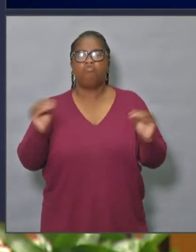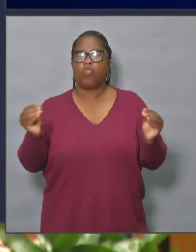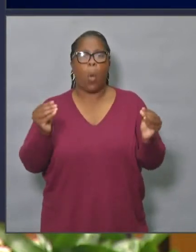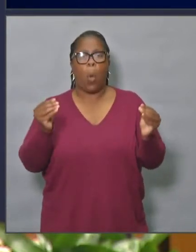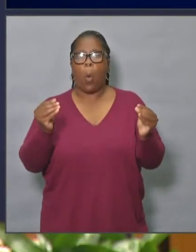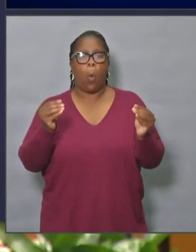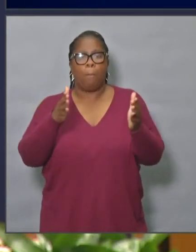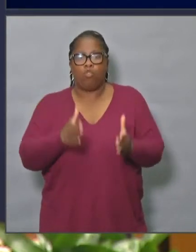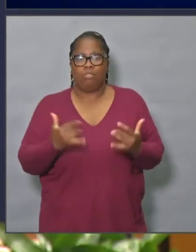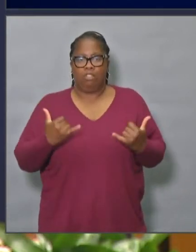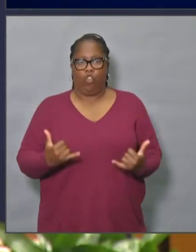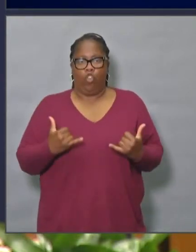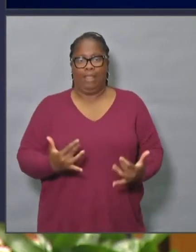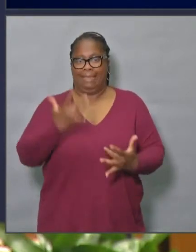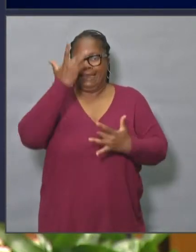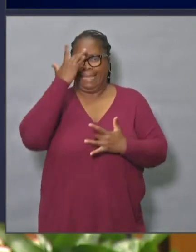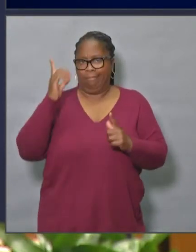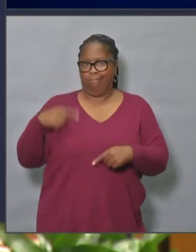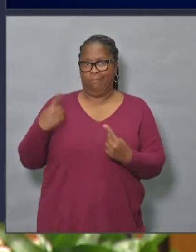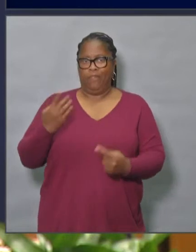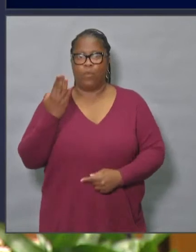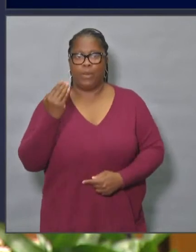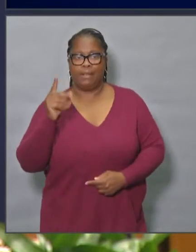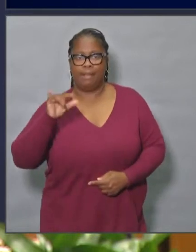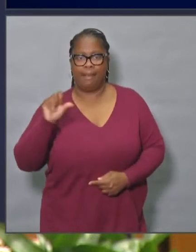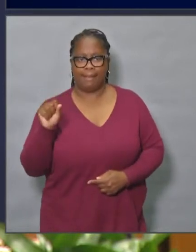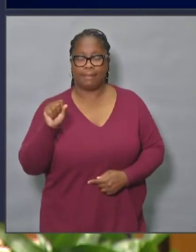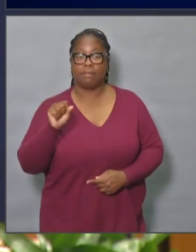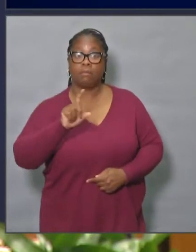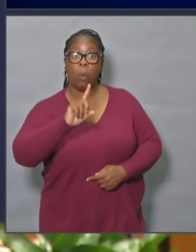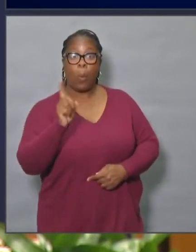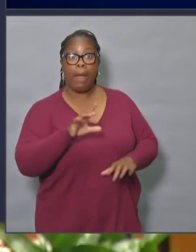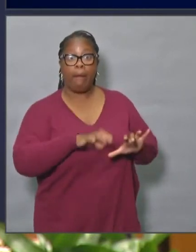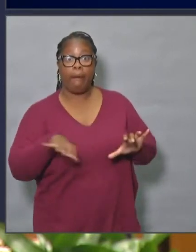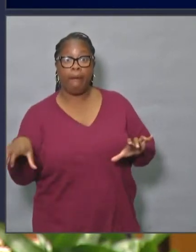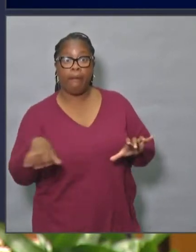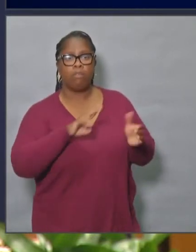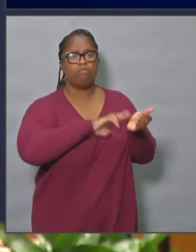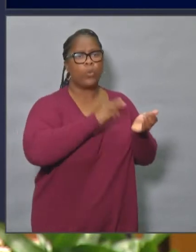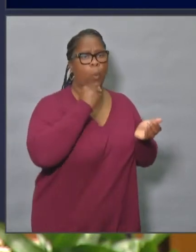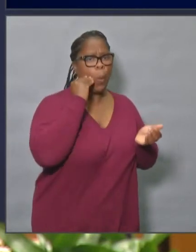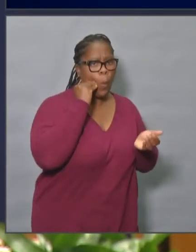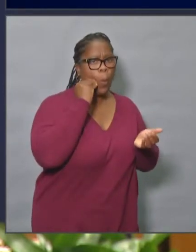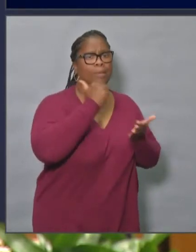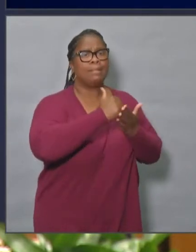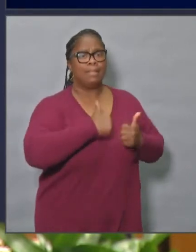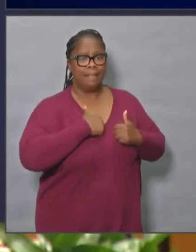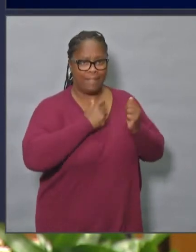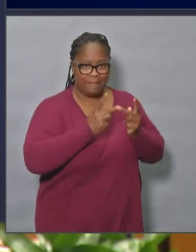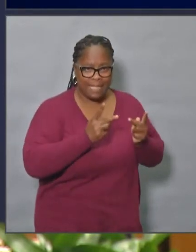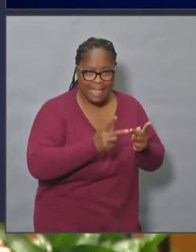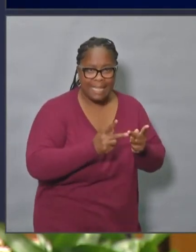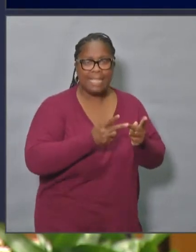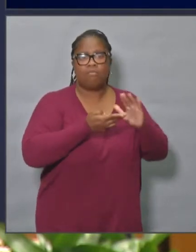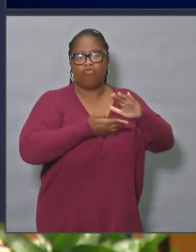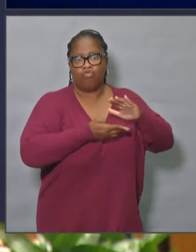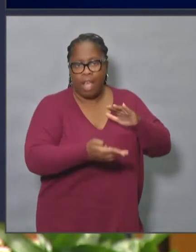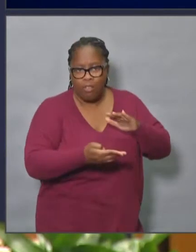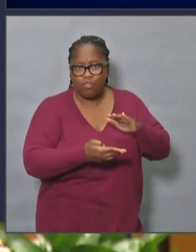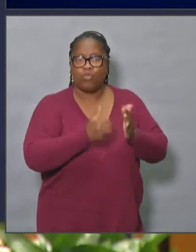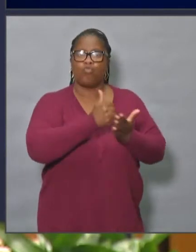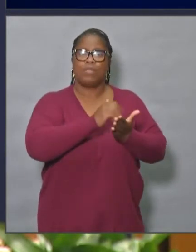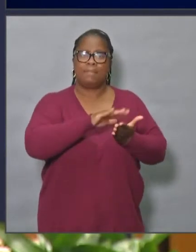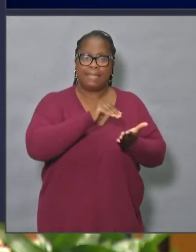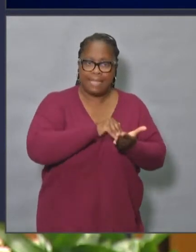14 days. The institutional settings include nursing homes, assisted living facilities, shelters,